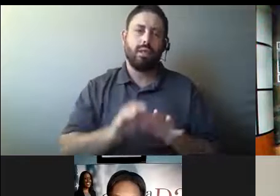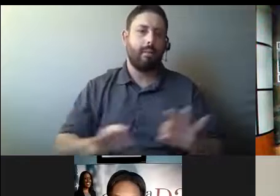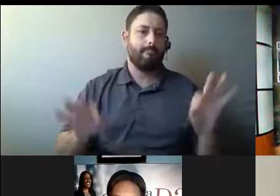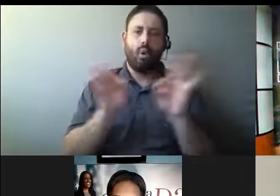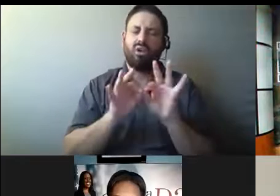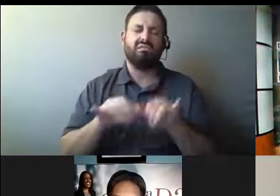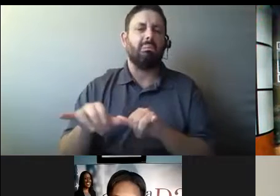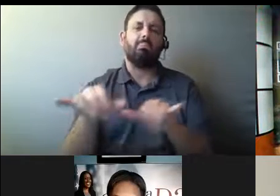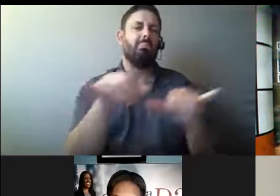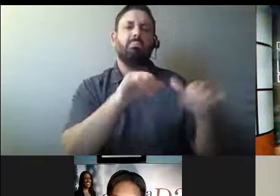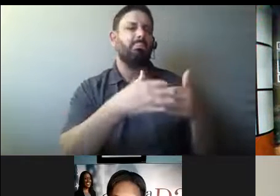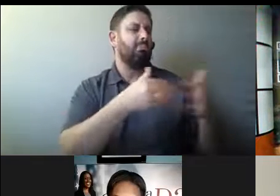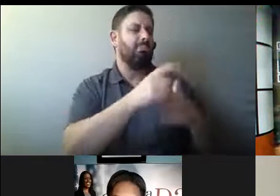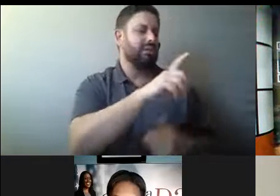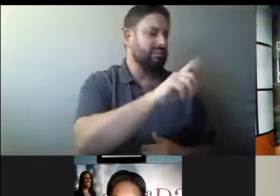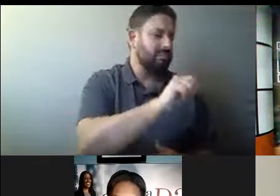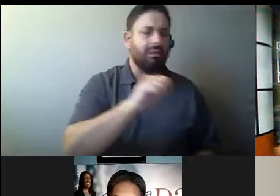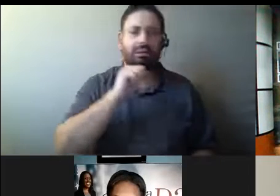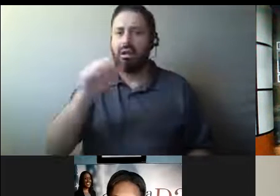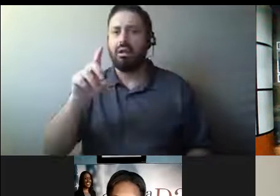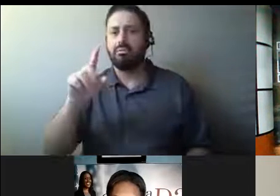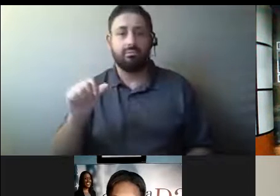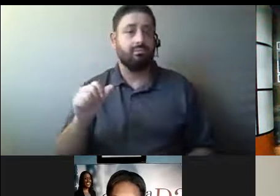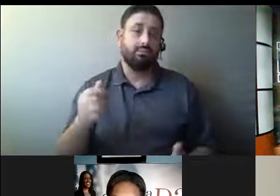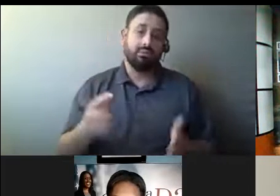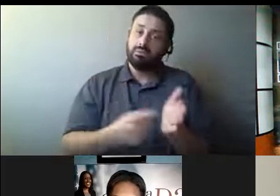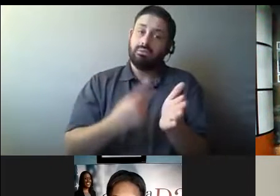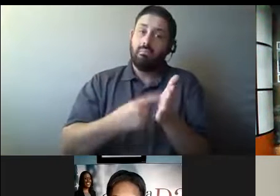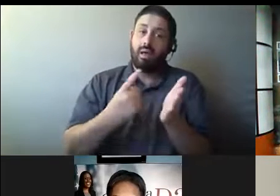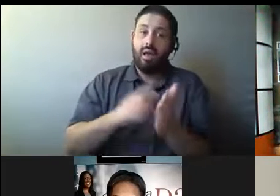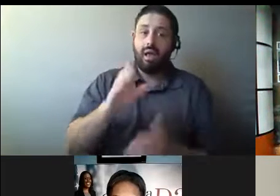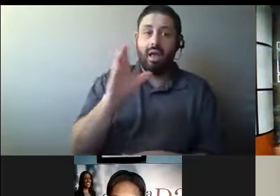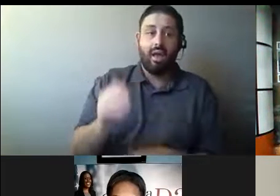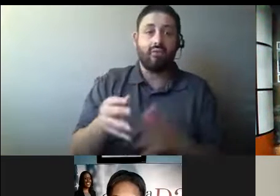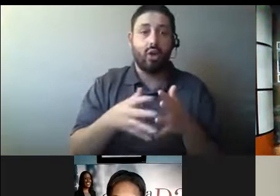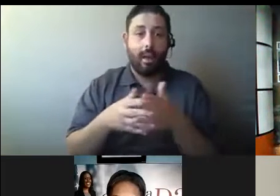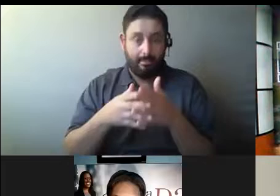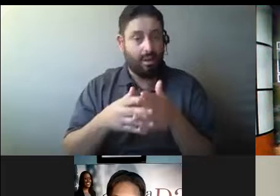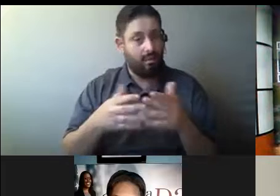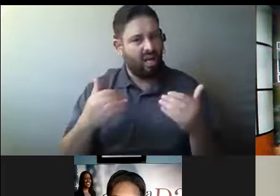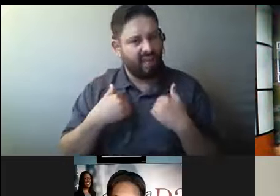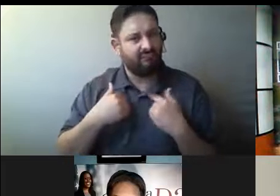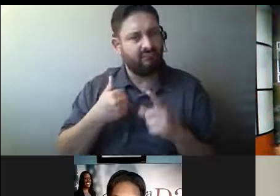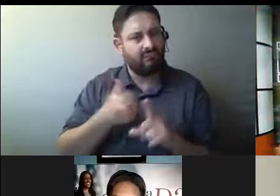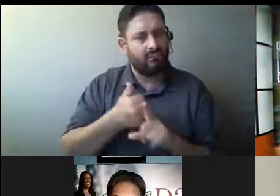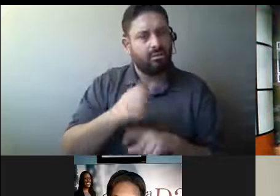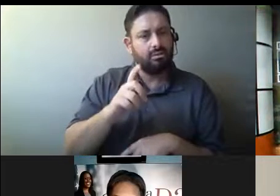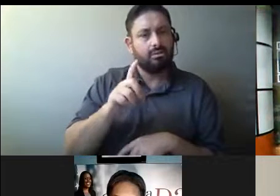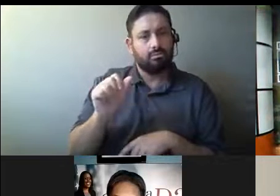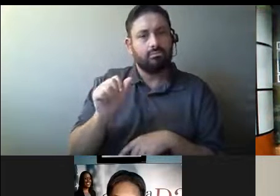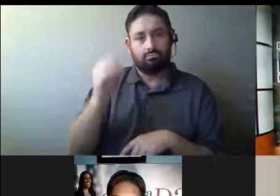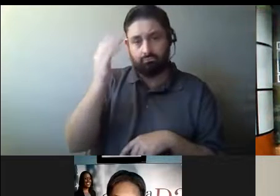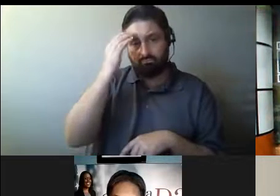vote. At times, African Americans have had a disability. So knowing some of